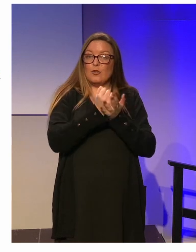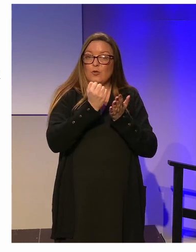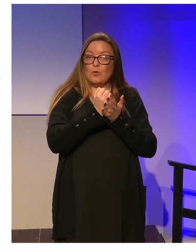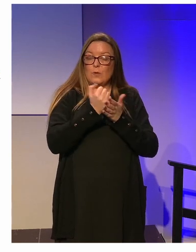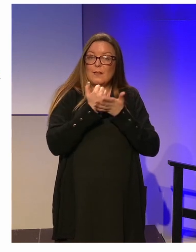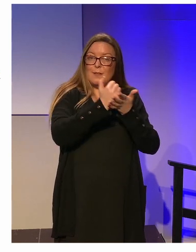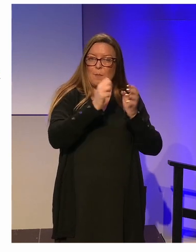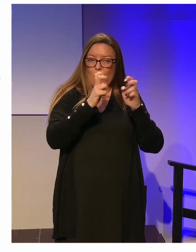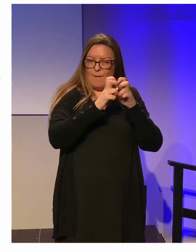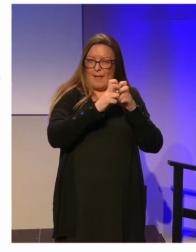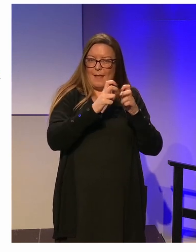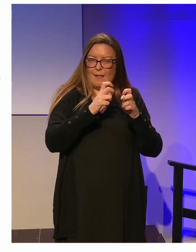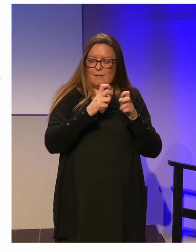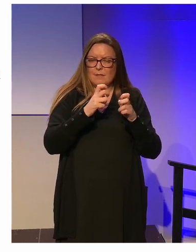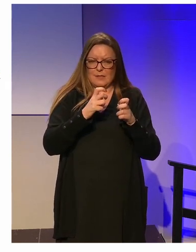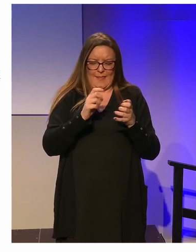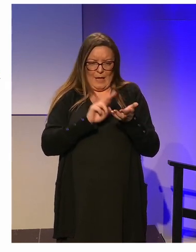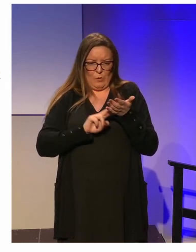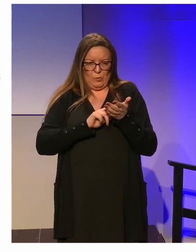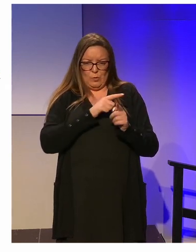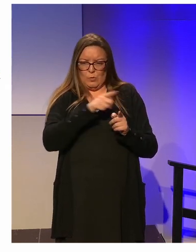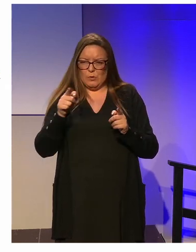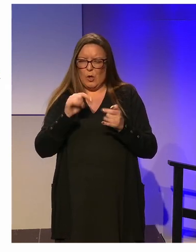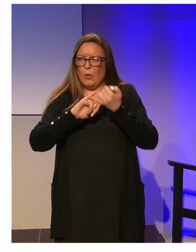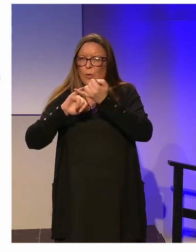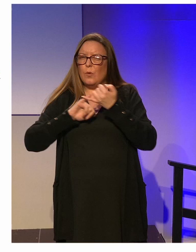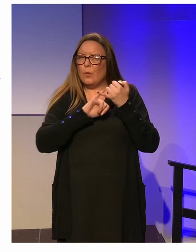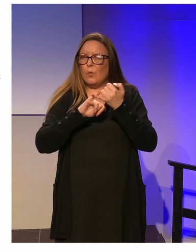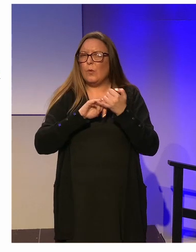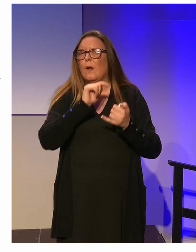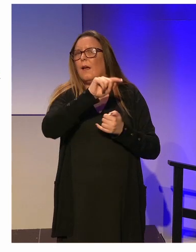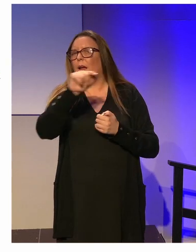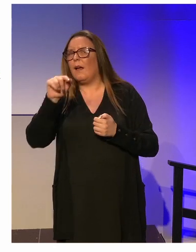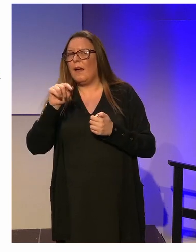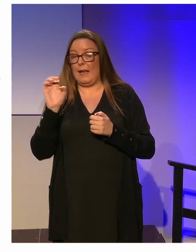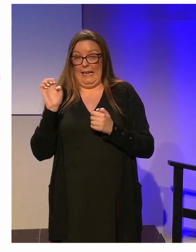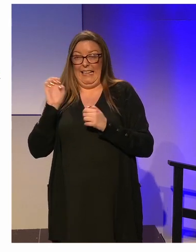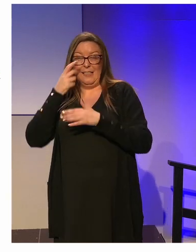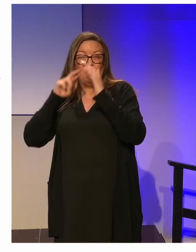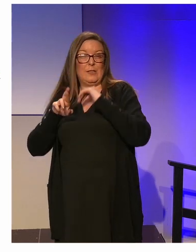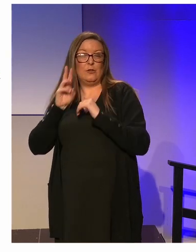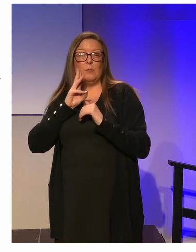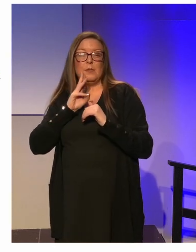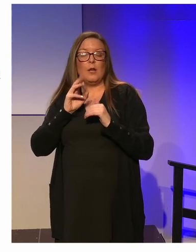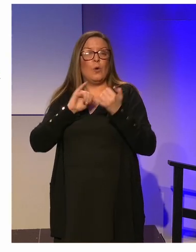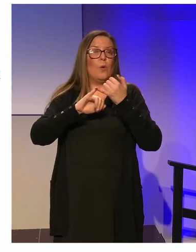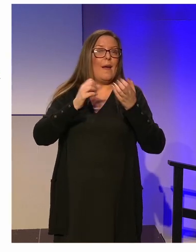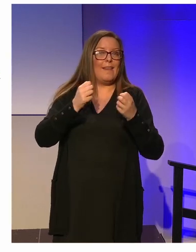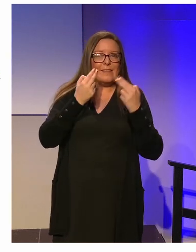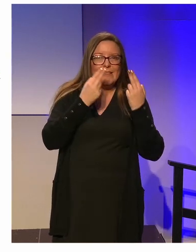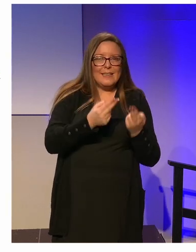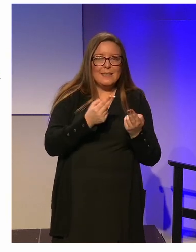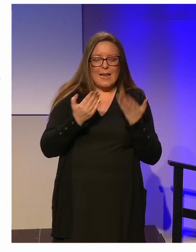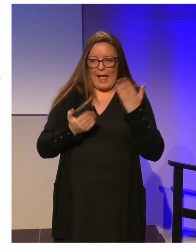lesson planning. But it was who, as an English teacher, who's in my class that has a need? What need is that, and how as a school are